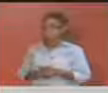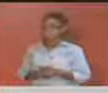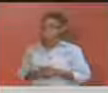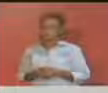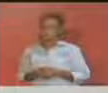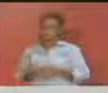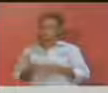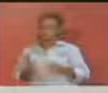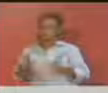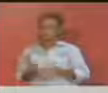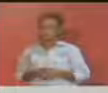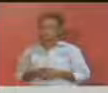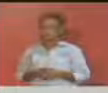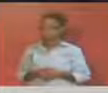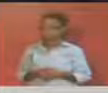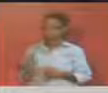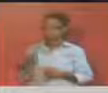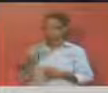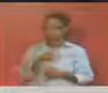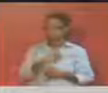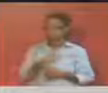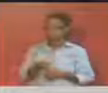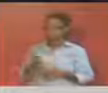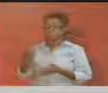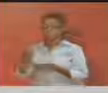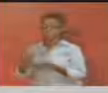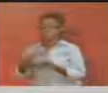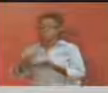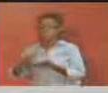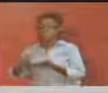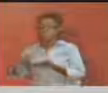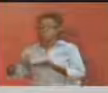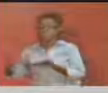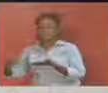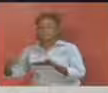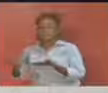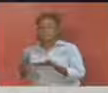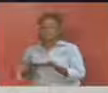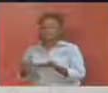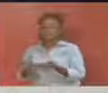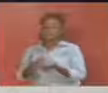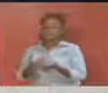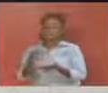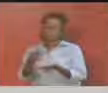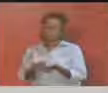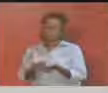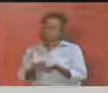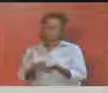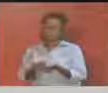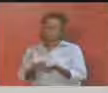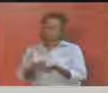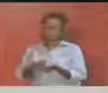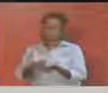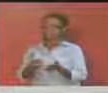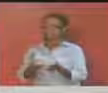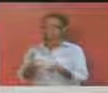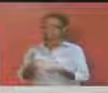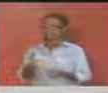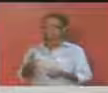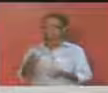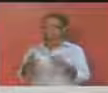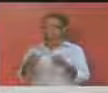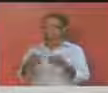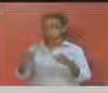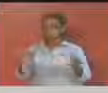agreement, which Cabinet had to sign off on, and that answers your question. Sourcing